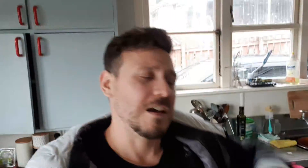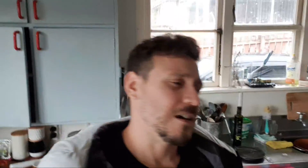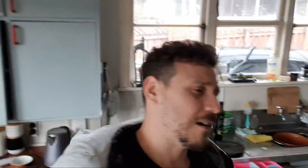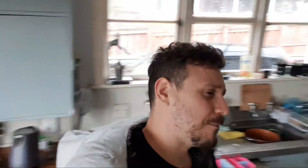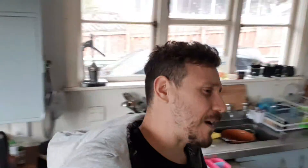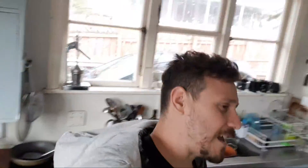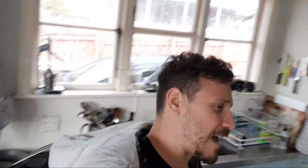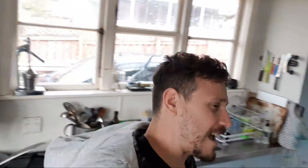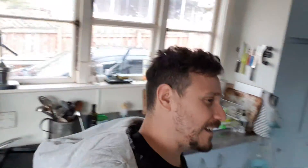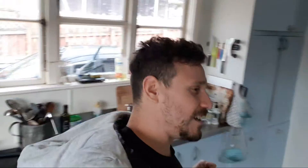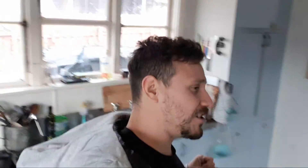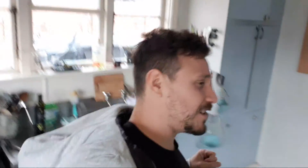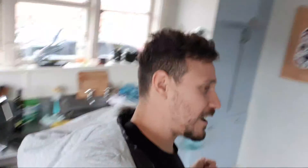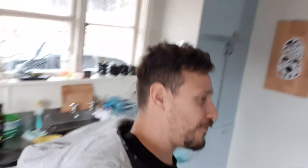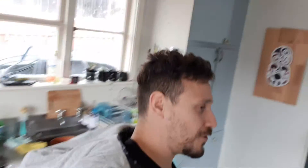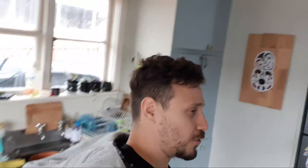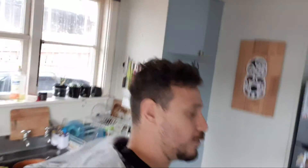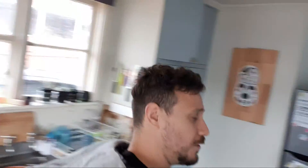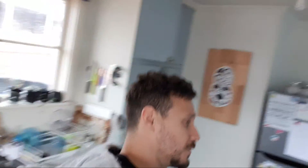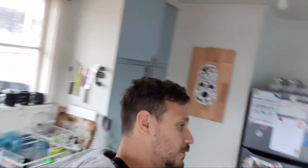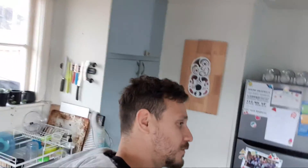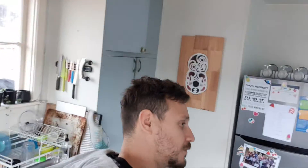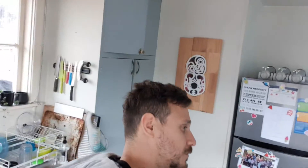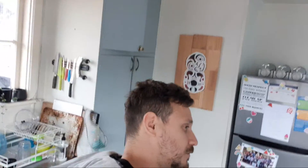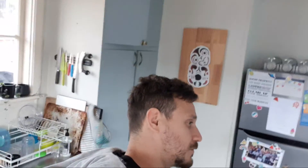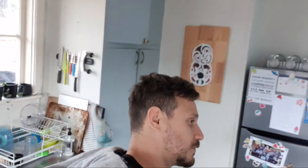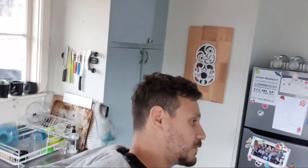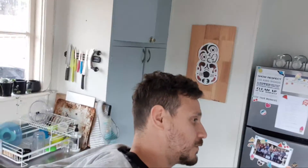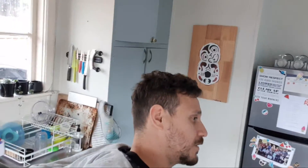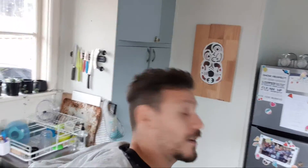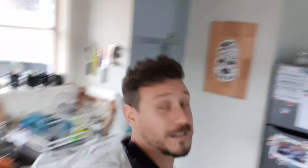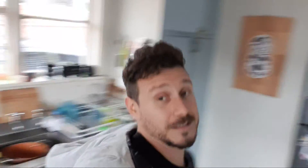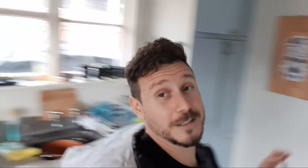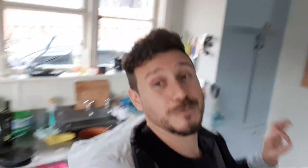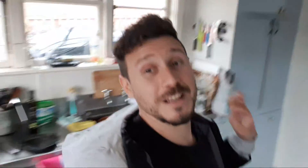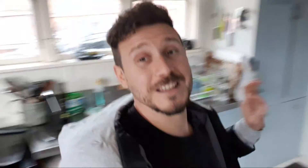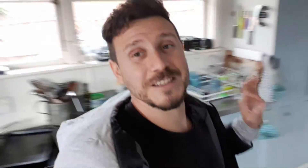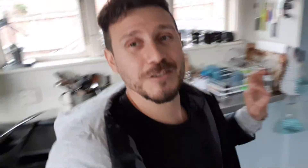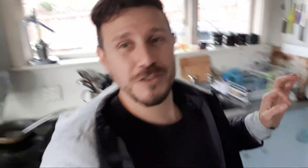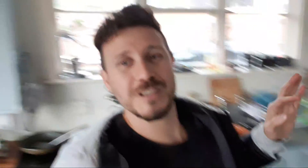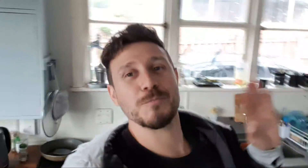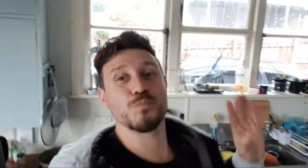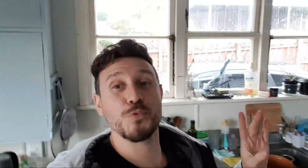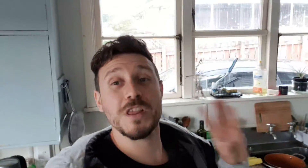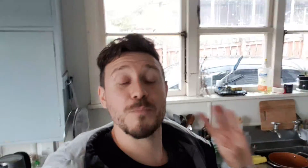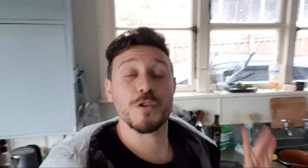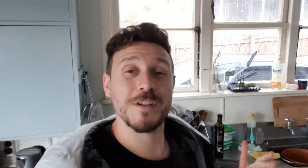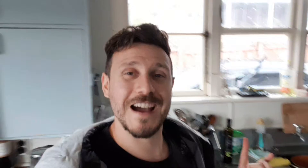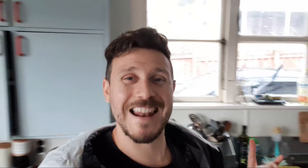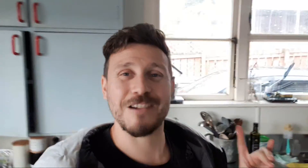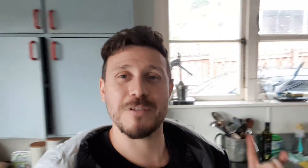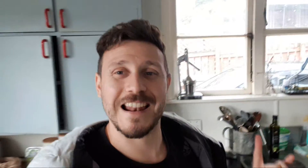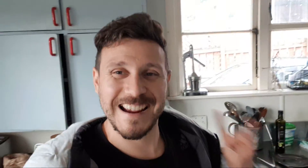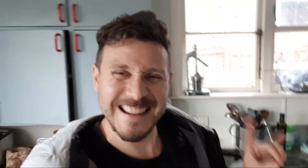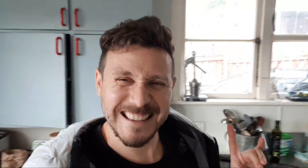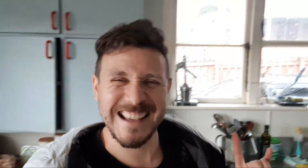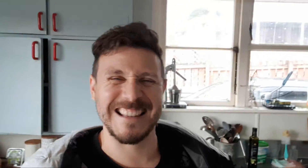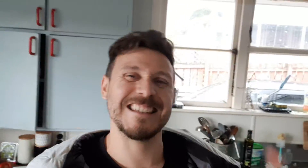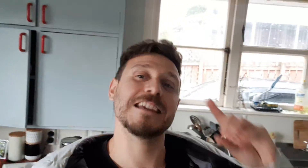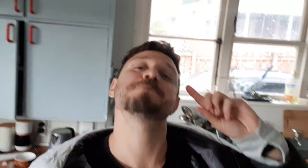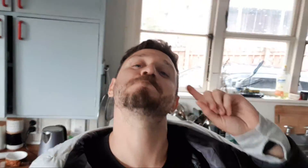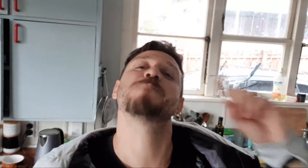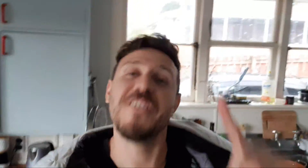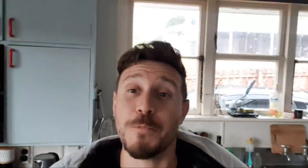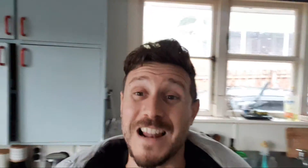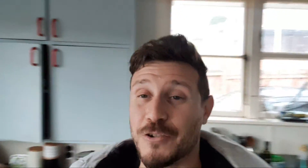lunes, Monday 18, she say for school. El lunes 18 ya pueden volver a la escuela la gente,